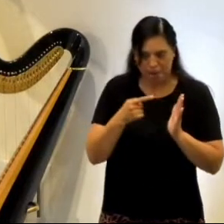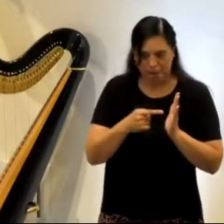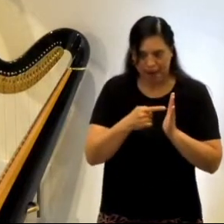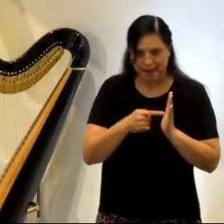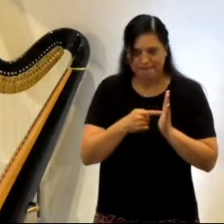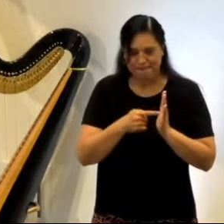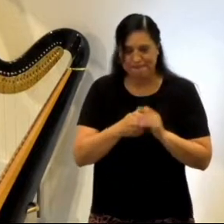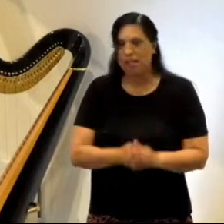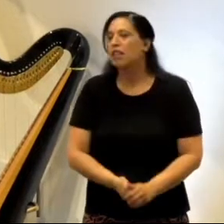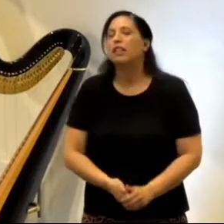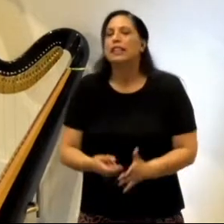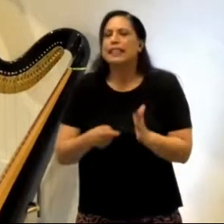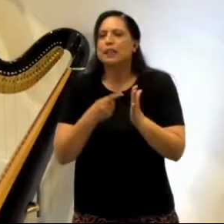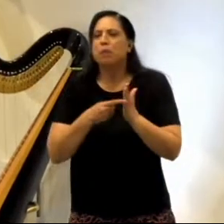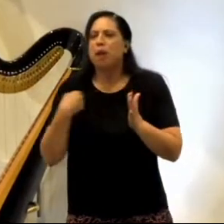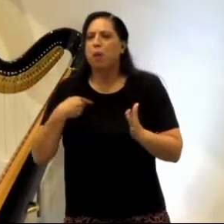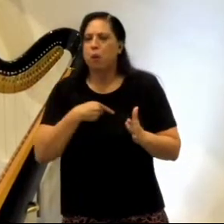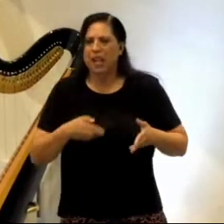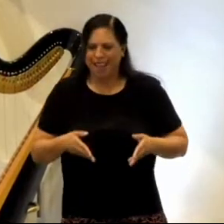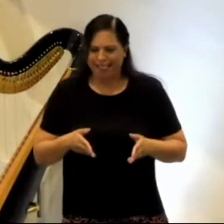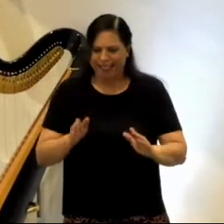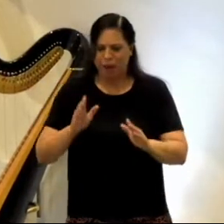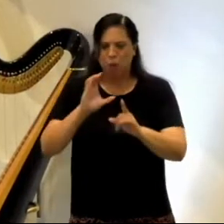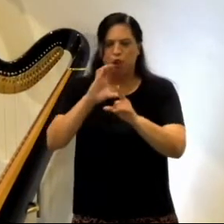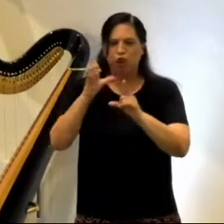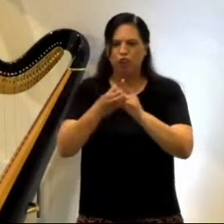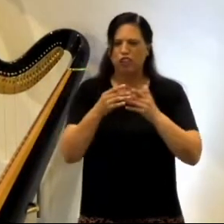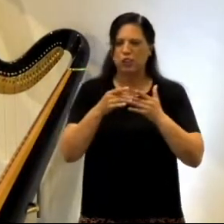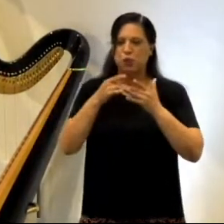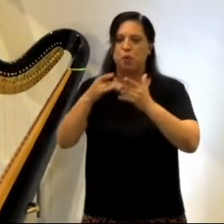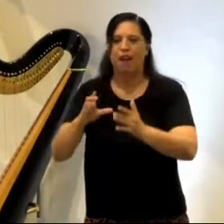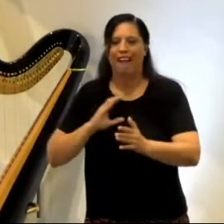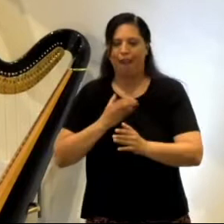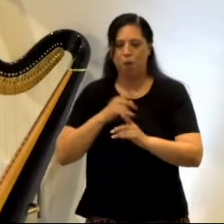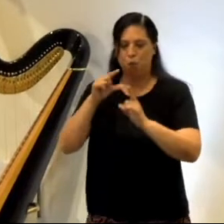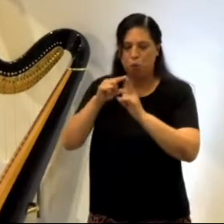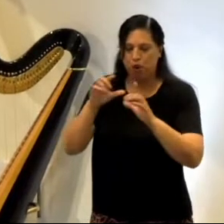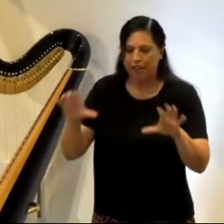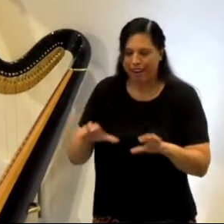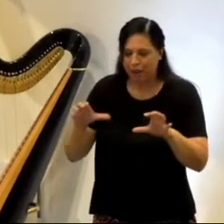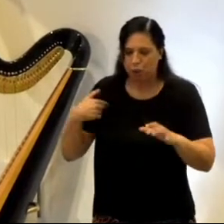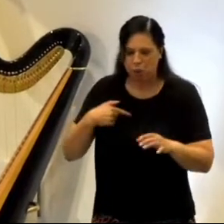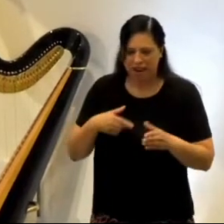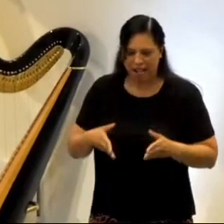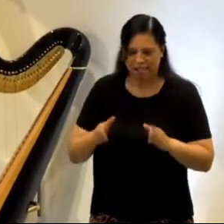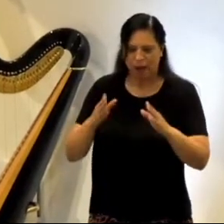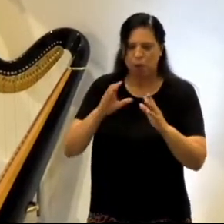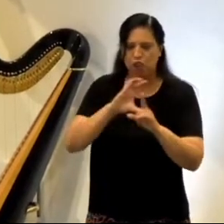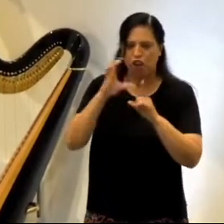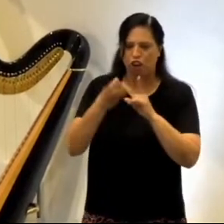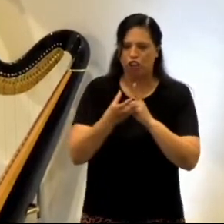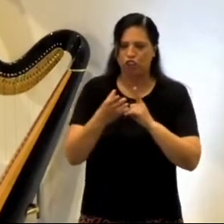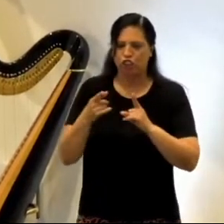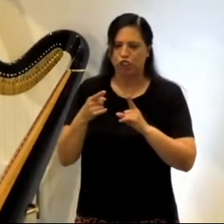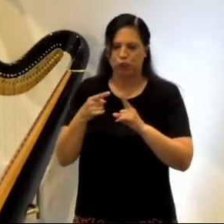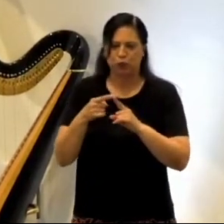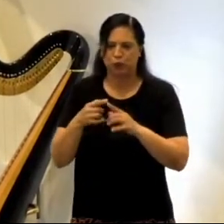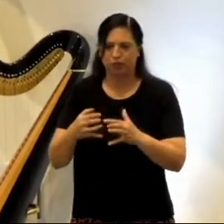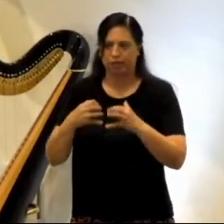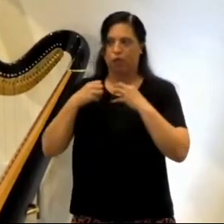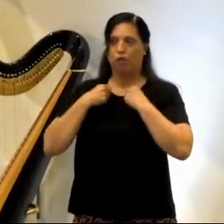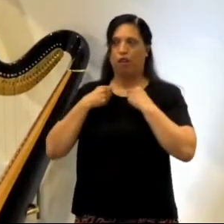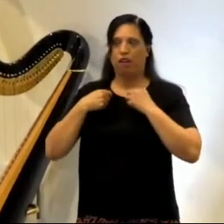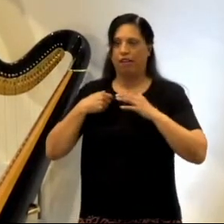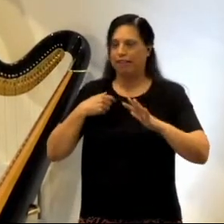Sometimes we allow the culture to guide our words and actions more than the Holy Spirit. We let the culture get the best of us, or maybe I should say the worst of